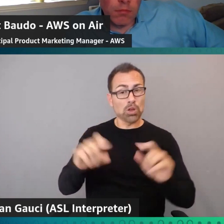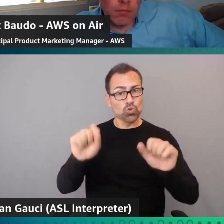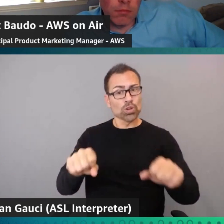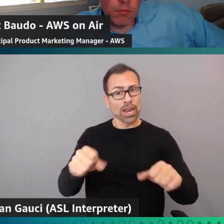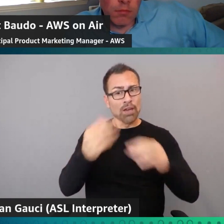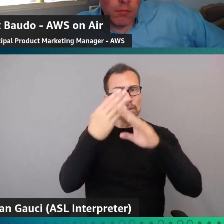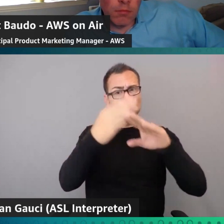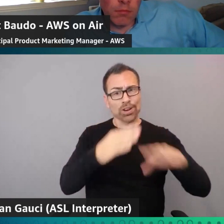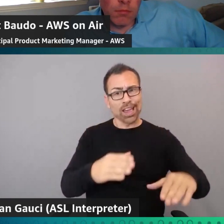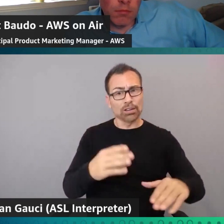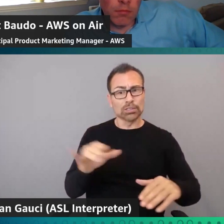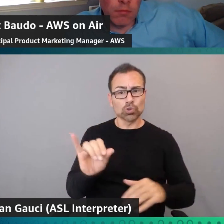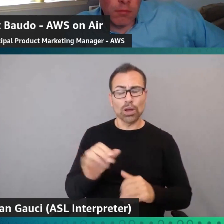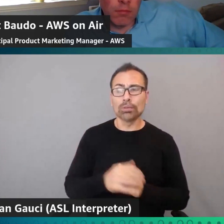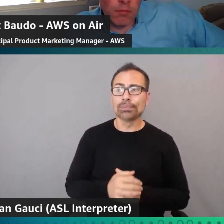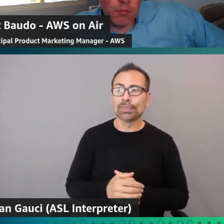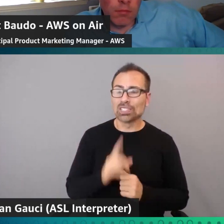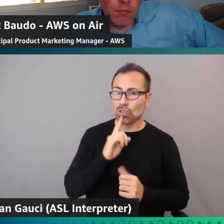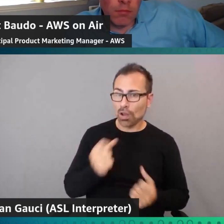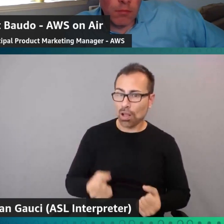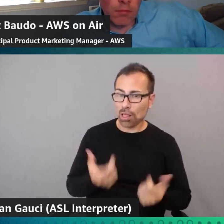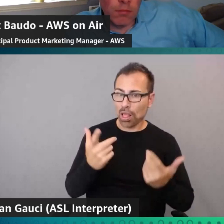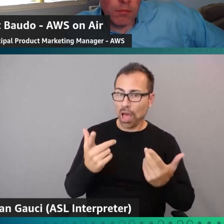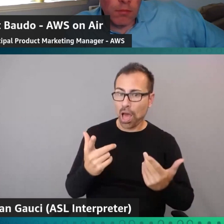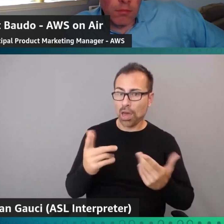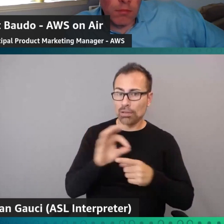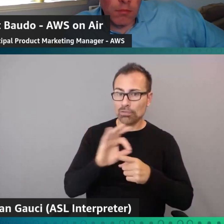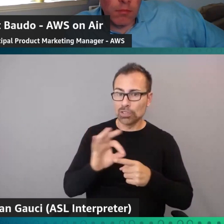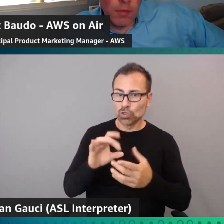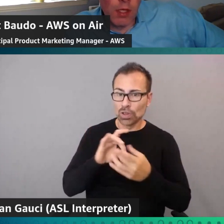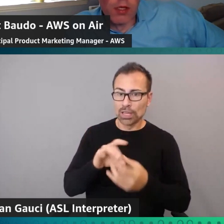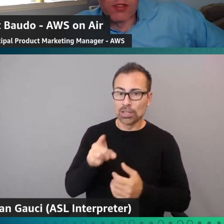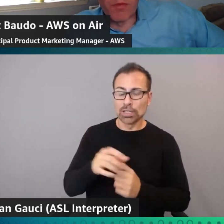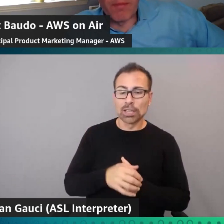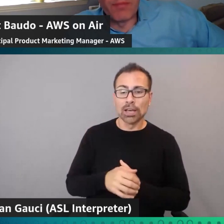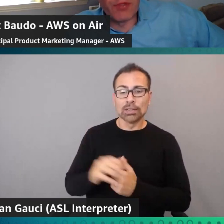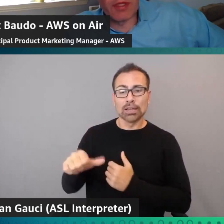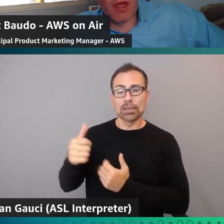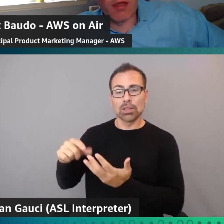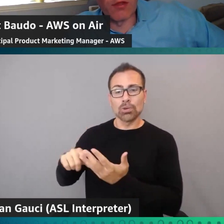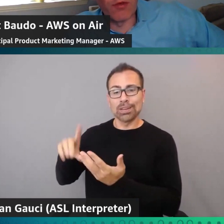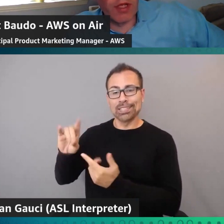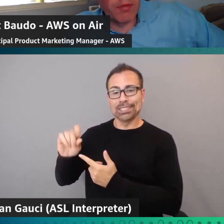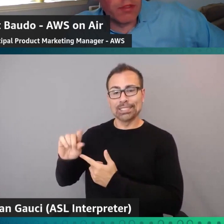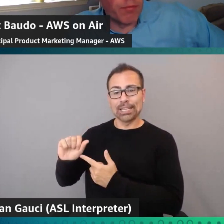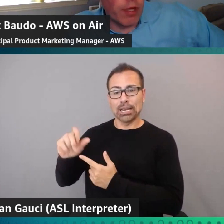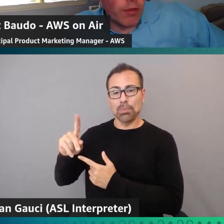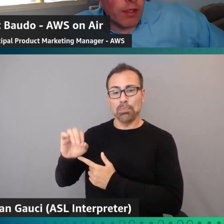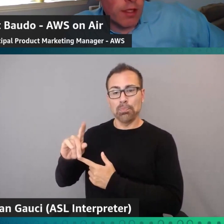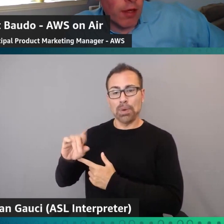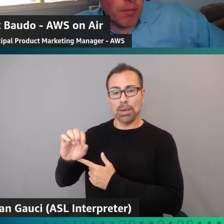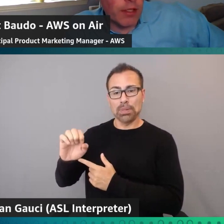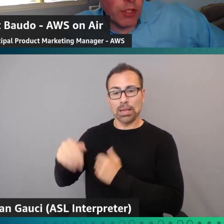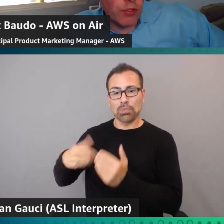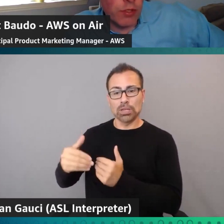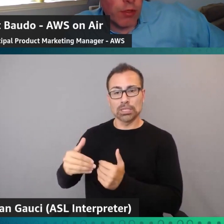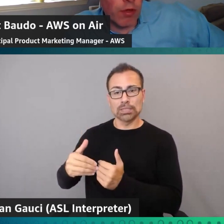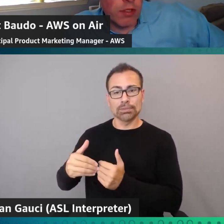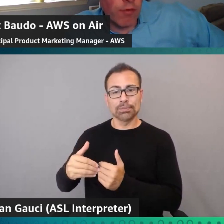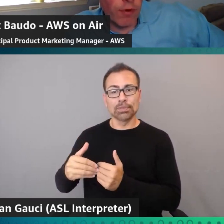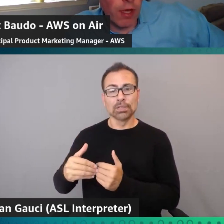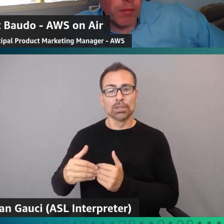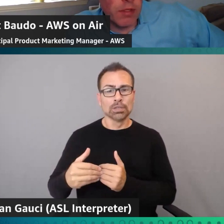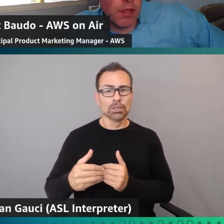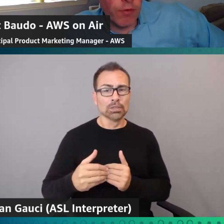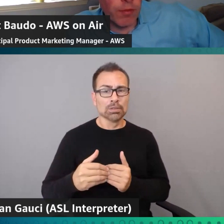there's a lot of features related to that as well. Data pipeline process. By doing that, you're able to break things down and make changes